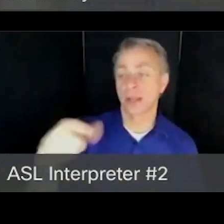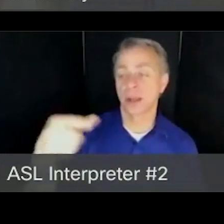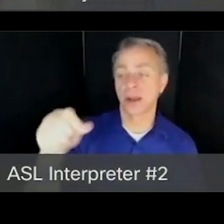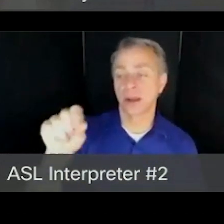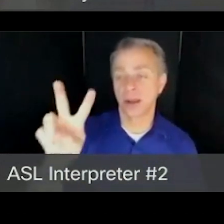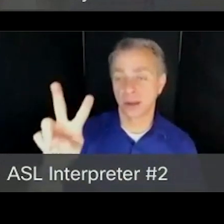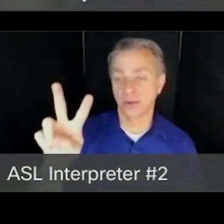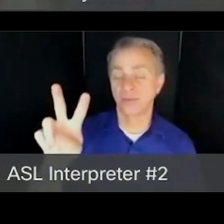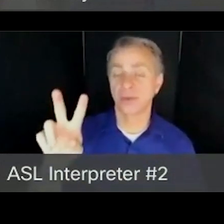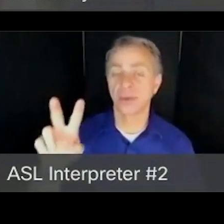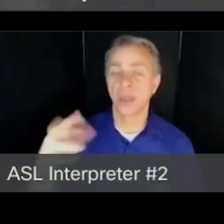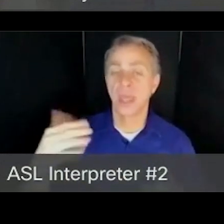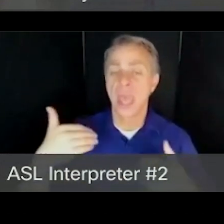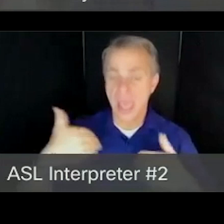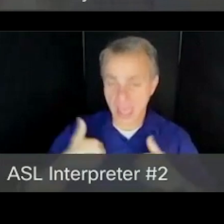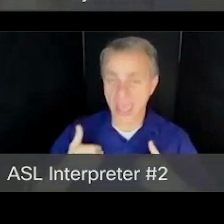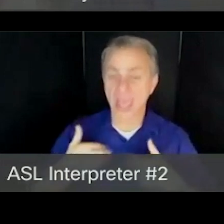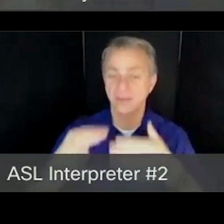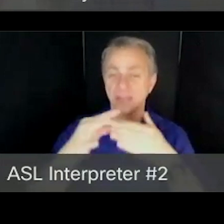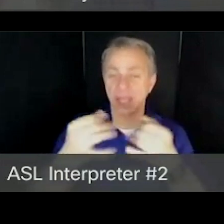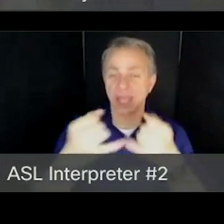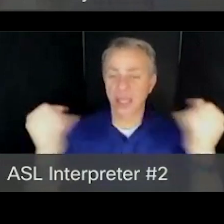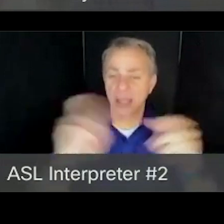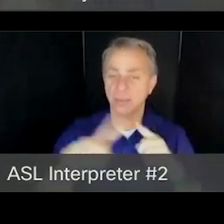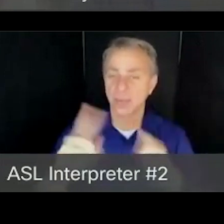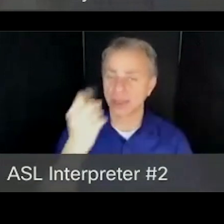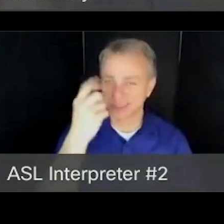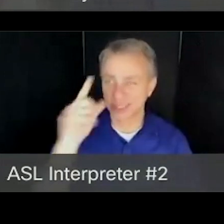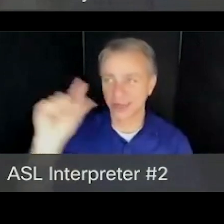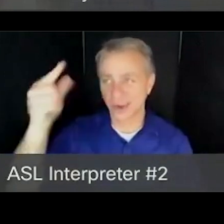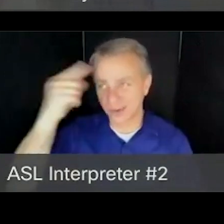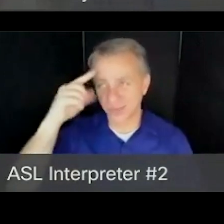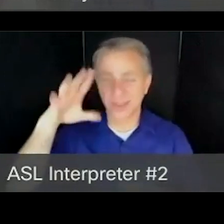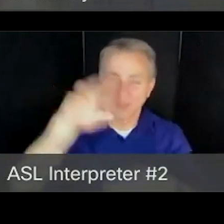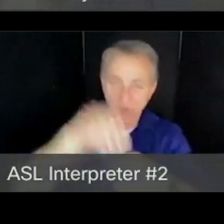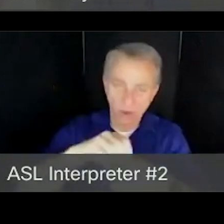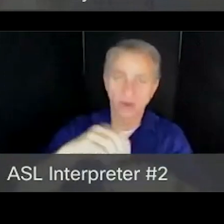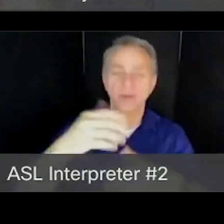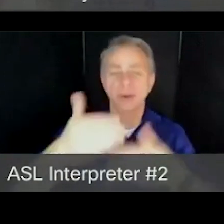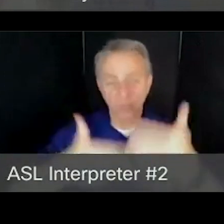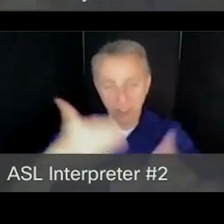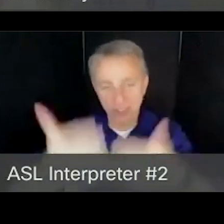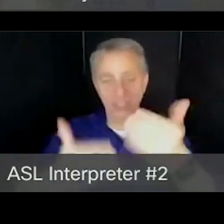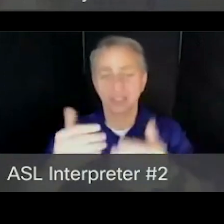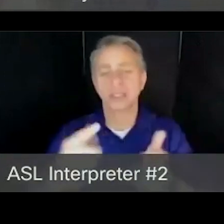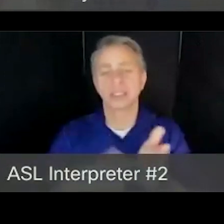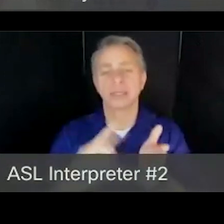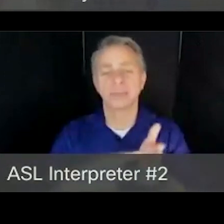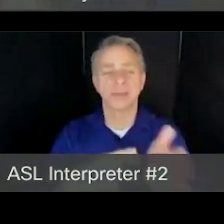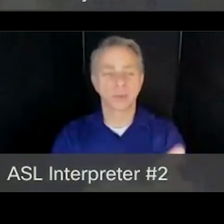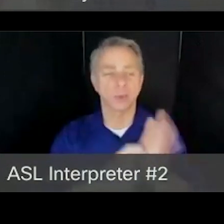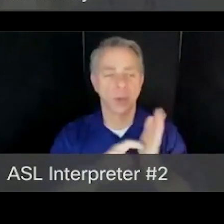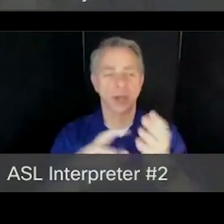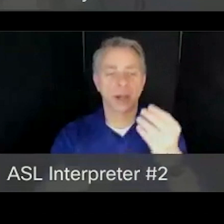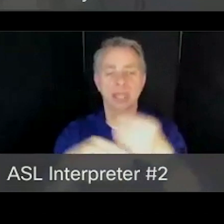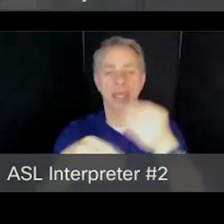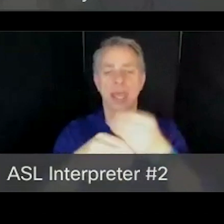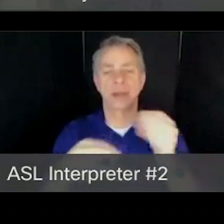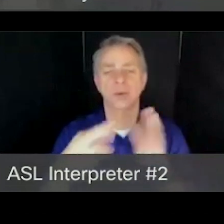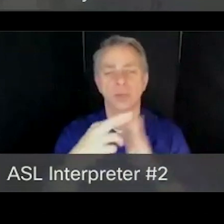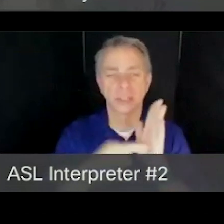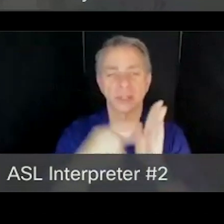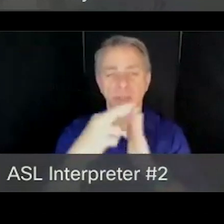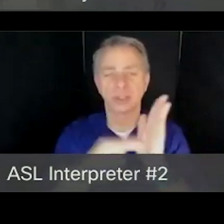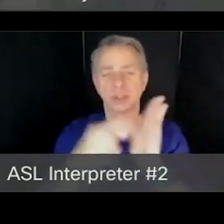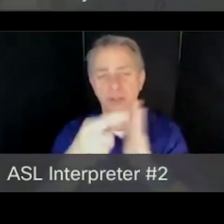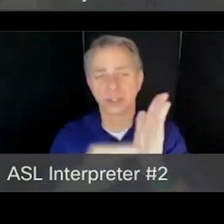bureaucratic process. And there are some registrations you may have to go through ahead of time. So it's worth starting that process even while you're